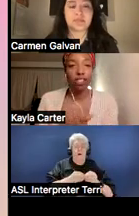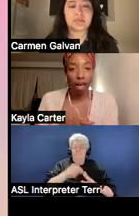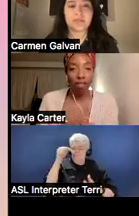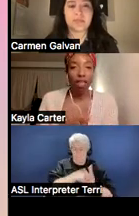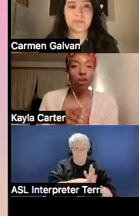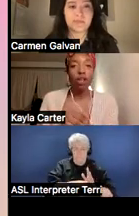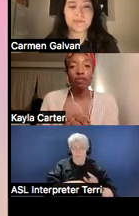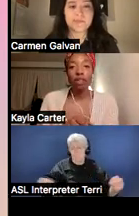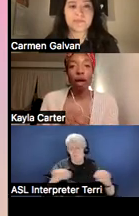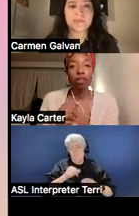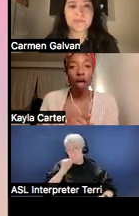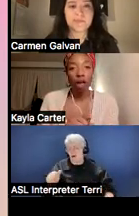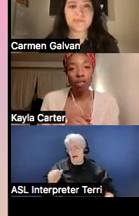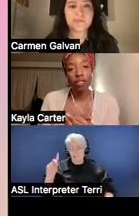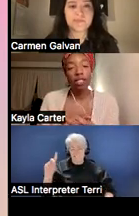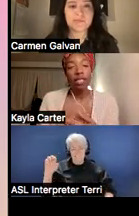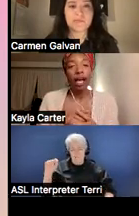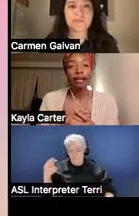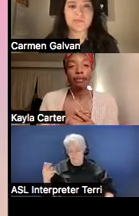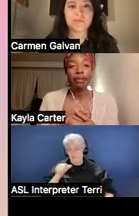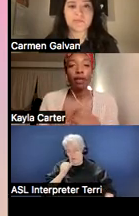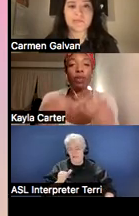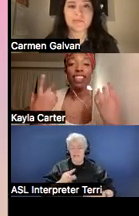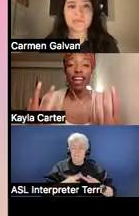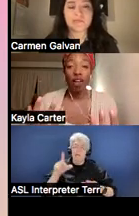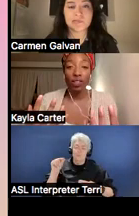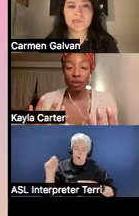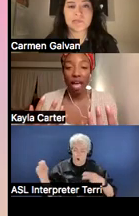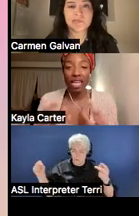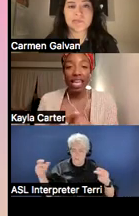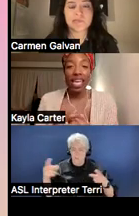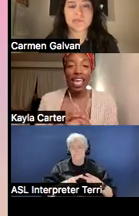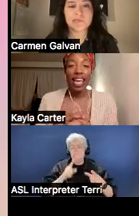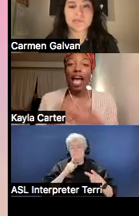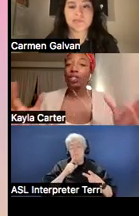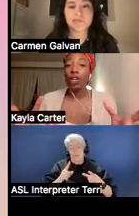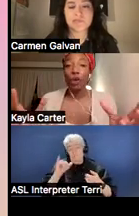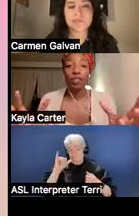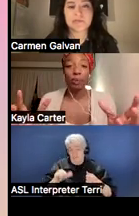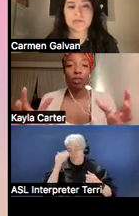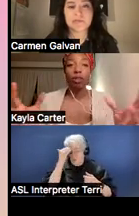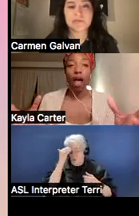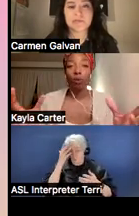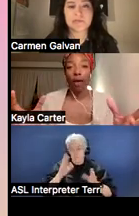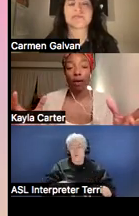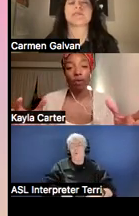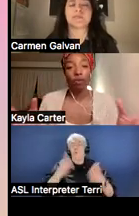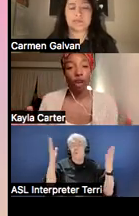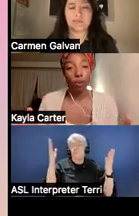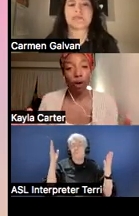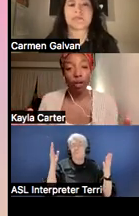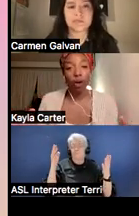about death. Grief is about loss. And with that knowledge in mind, it actually opens up a lot wider